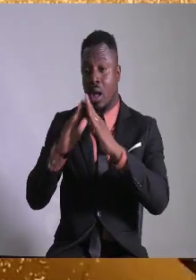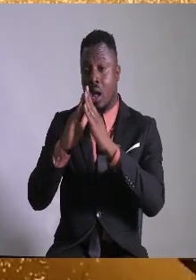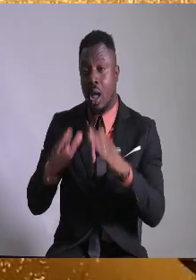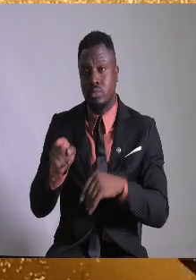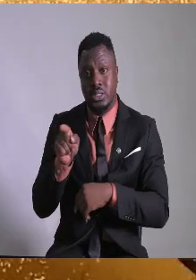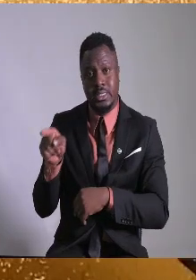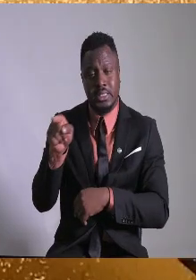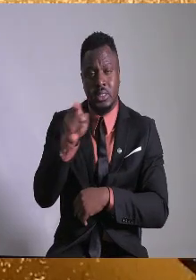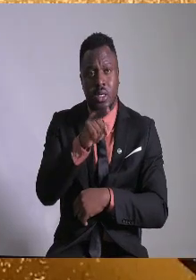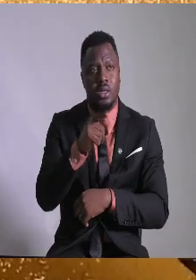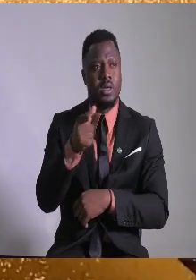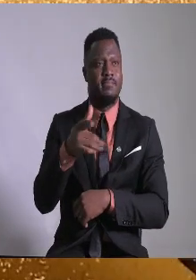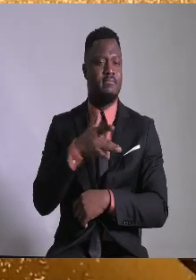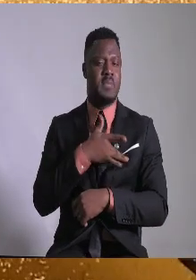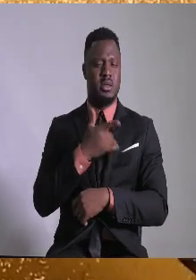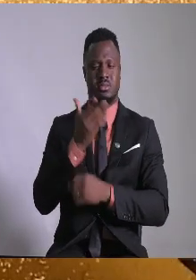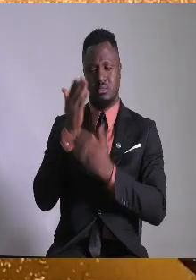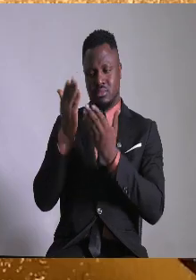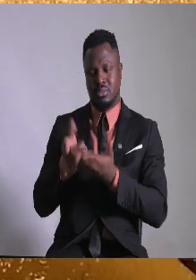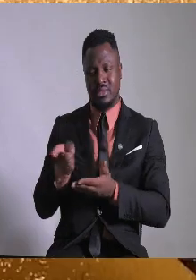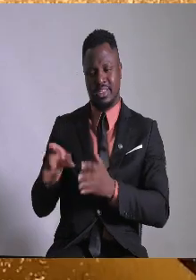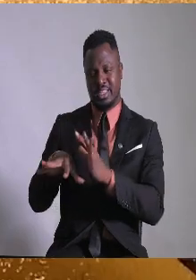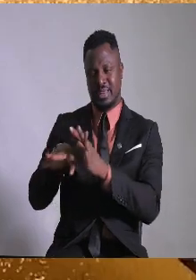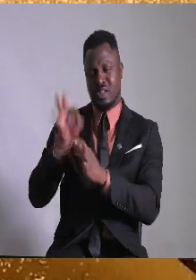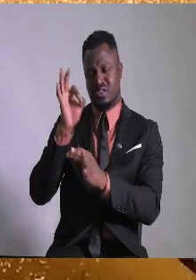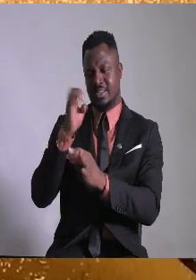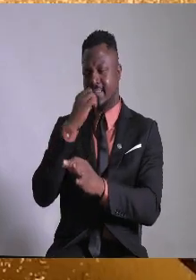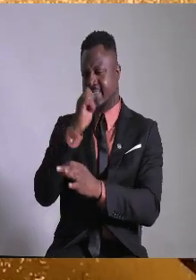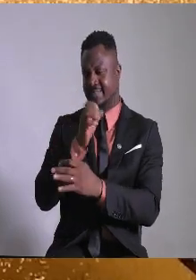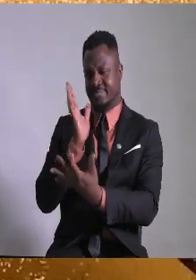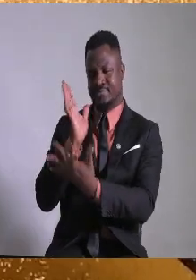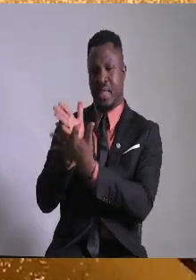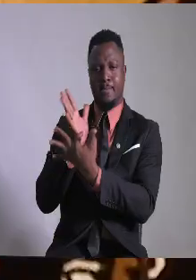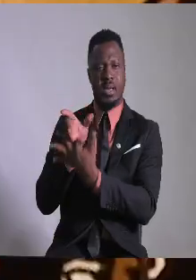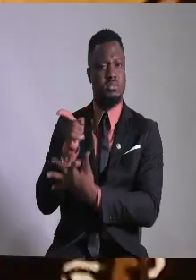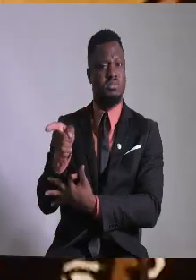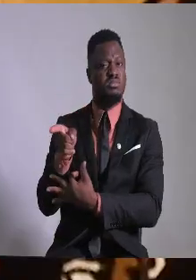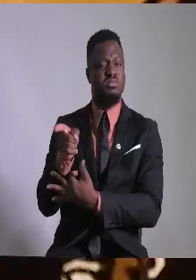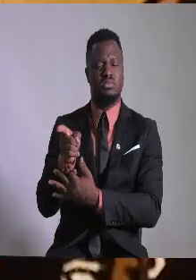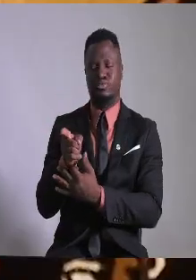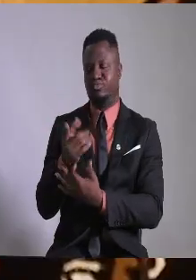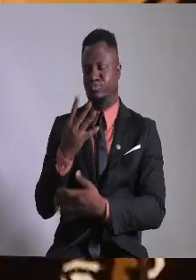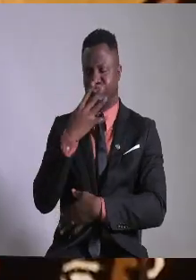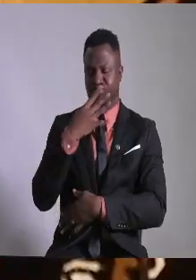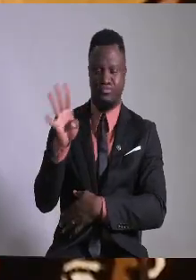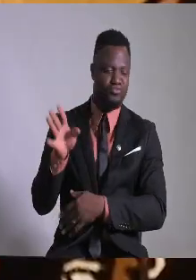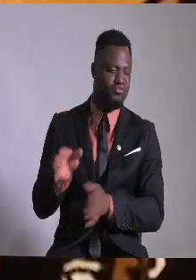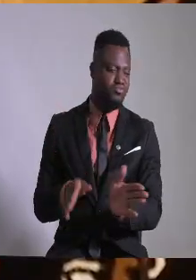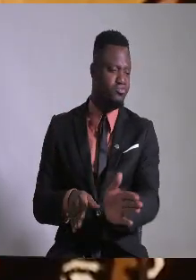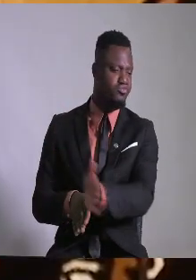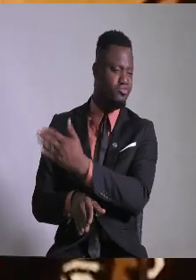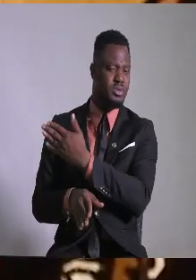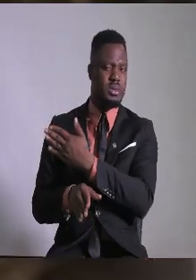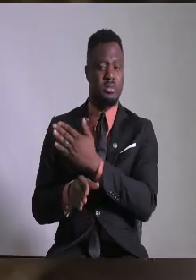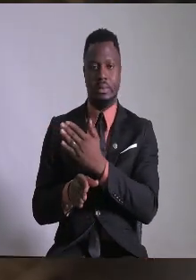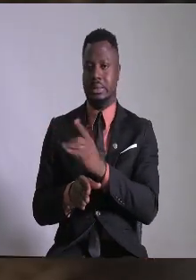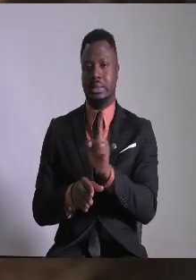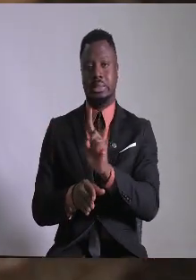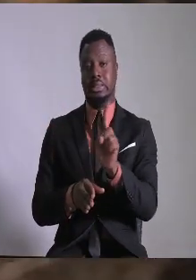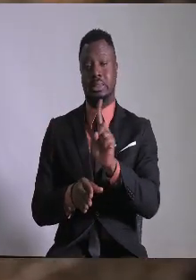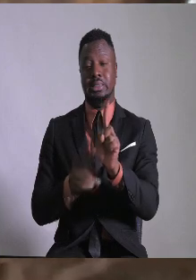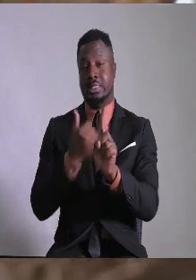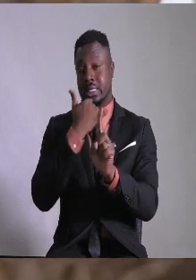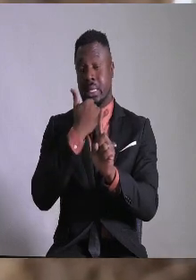houses, they feel that it is some spiritual thing. So they try to avoid such